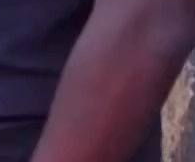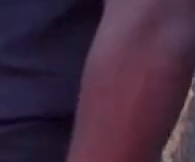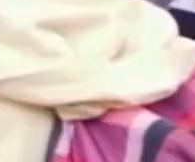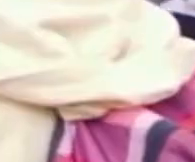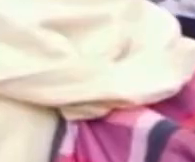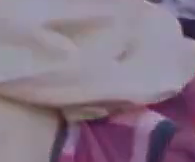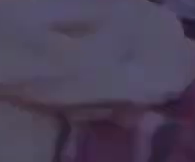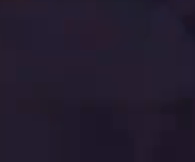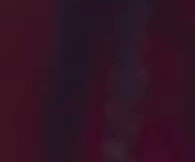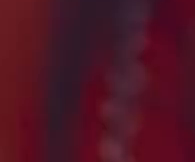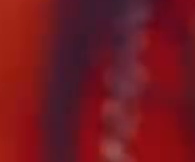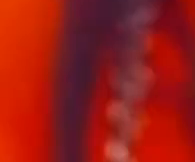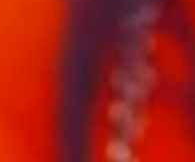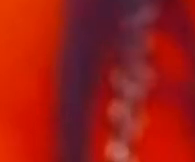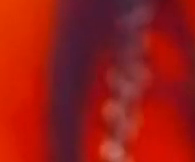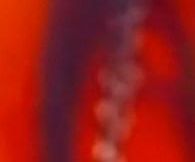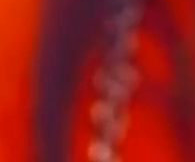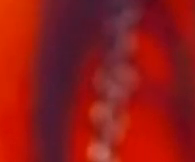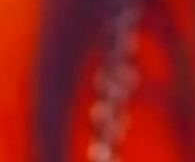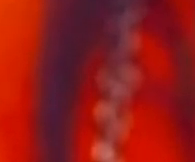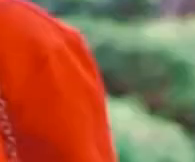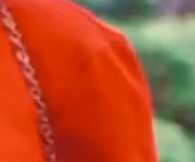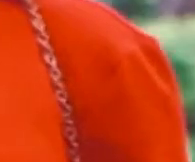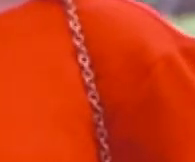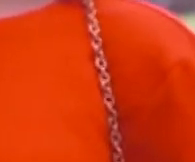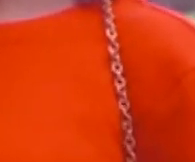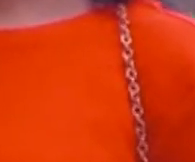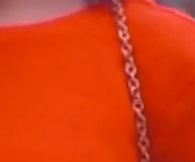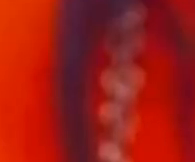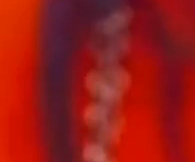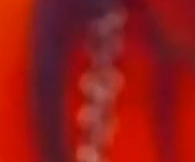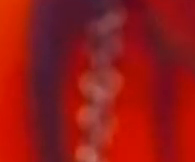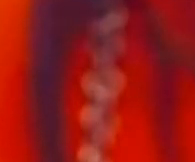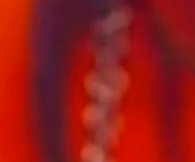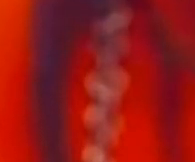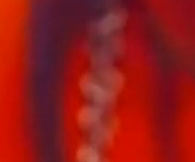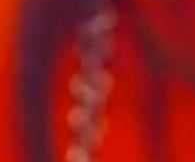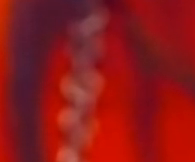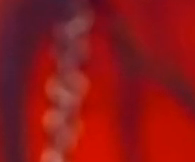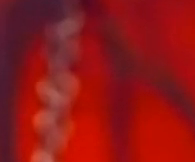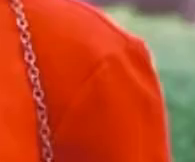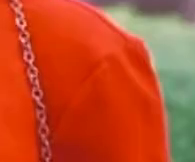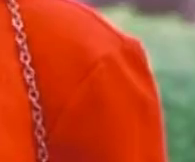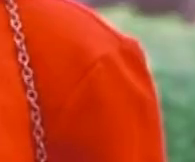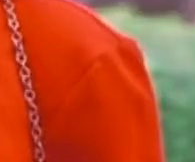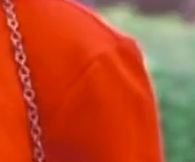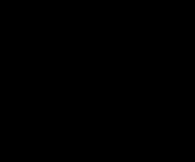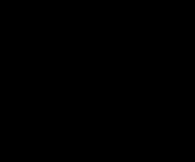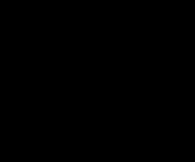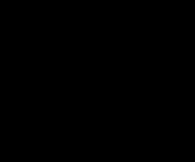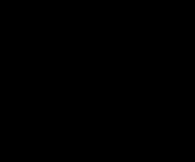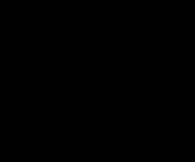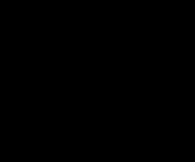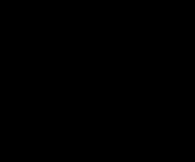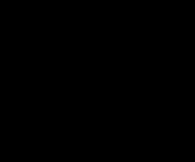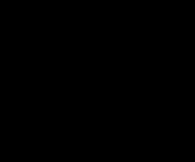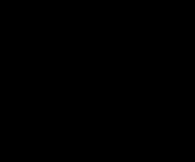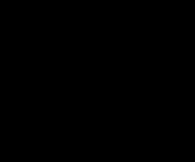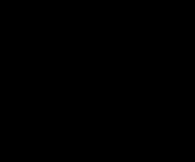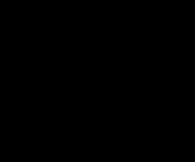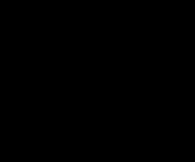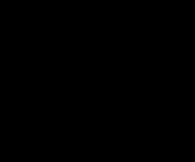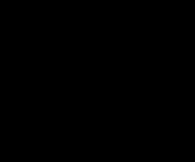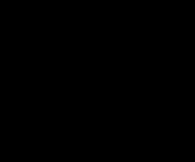fulani mkikama hapa mtaani. You decided to sneak from the hostel and go to Ray's studio without consulting me or Tiff. Join us on Tempted the